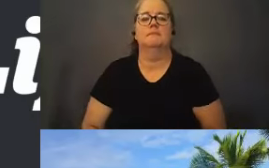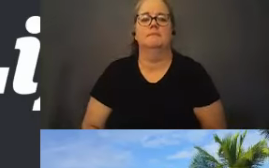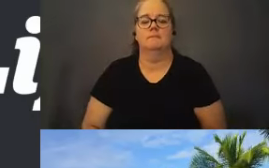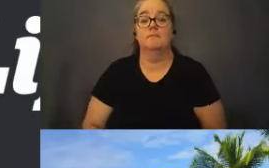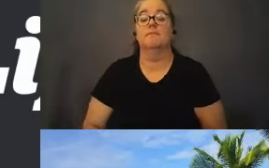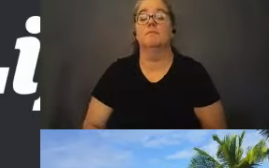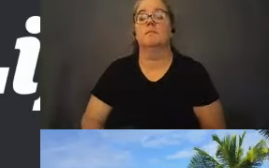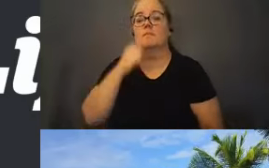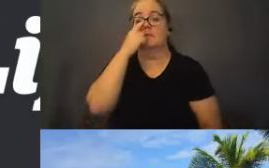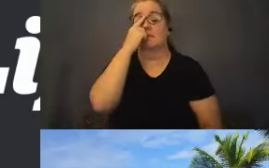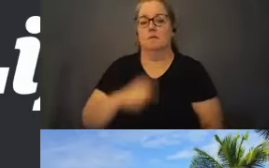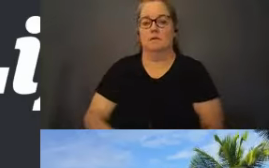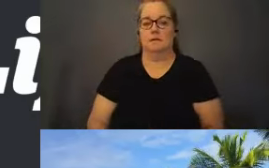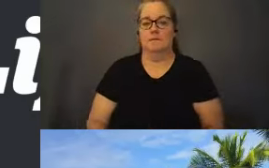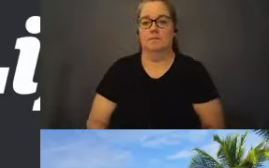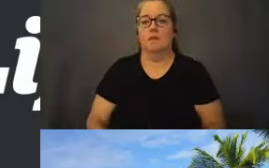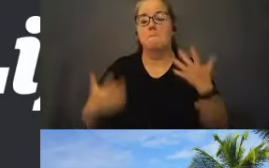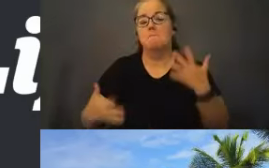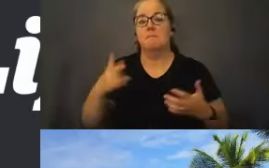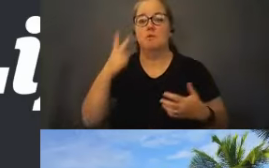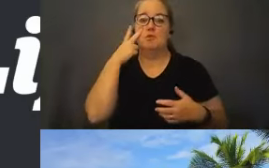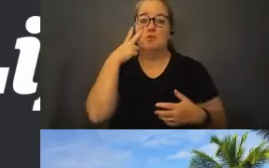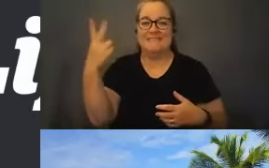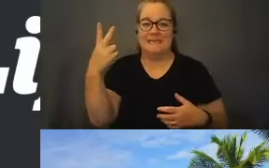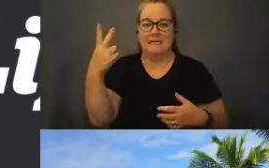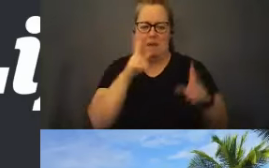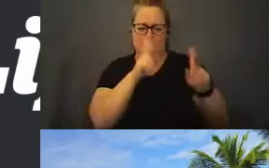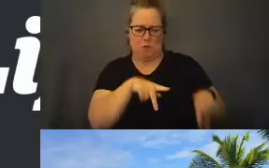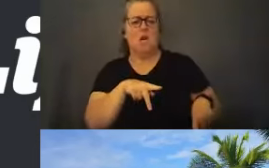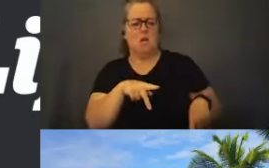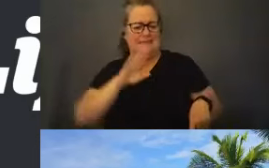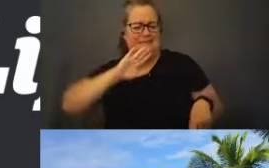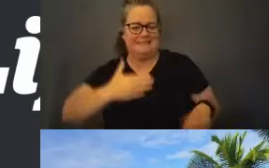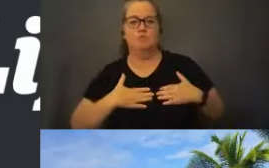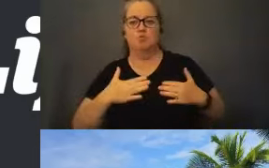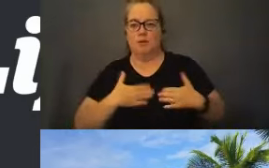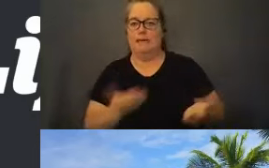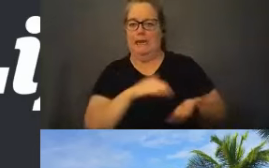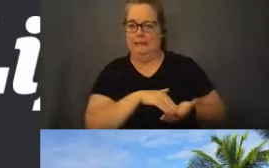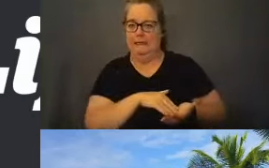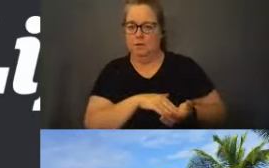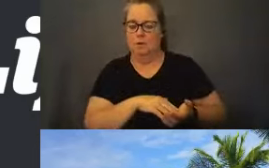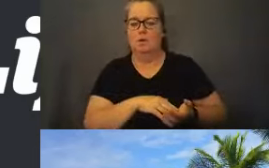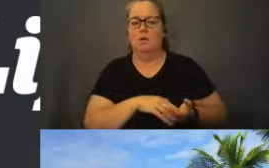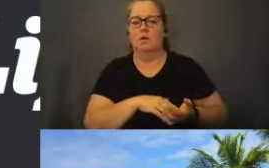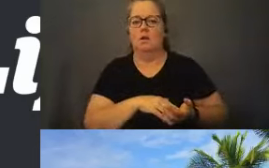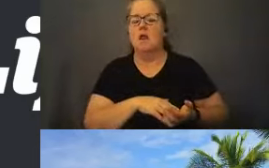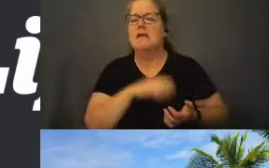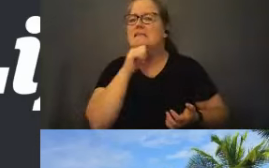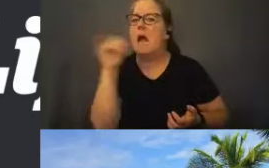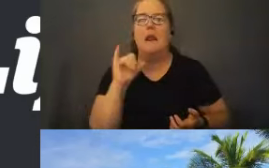Or you see signs of life. So it's not like the